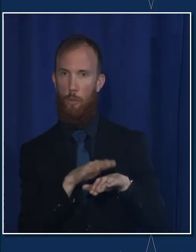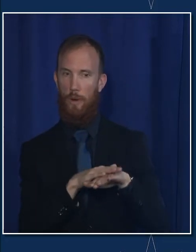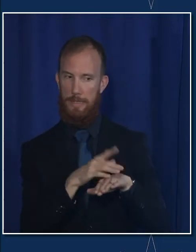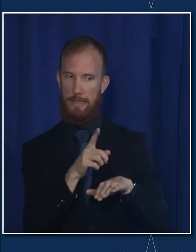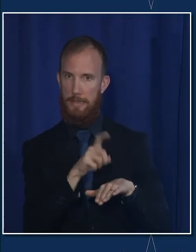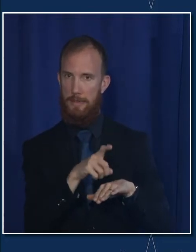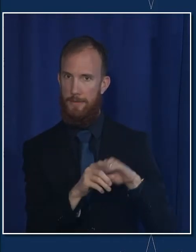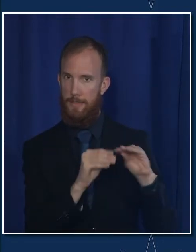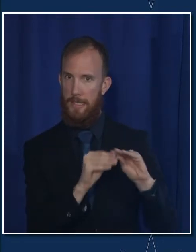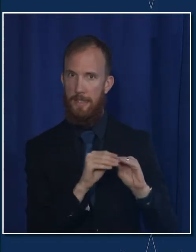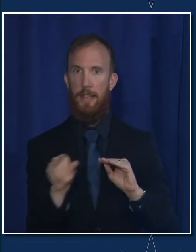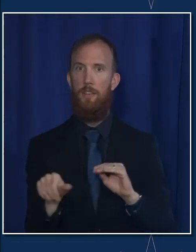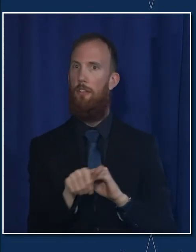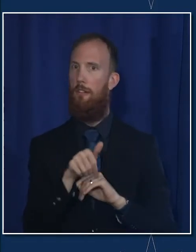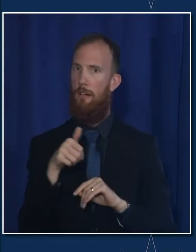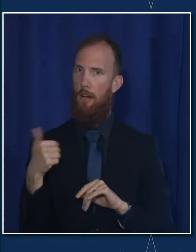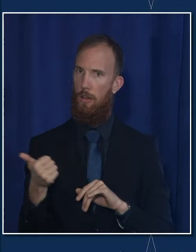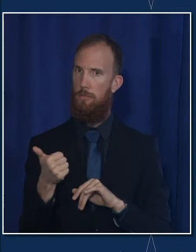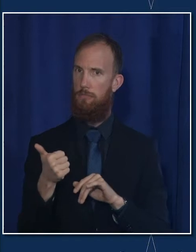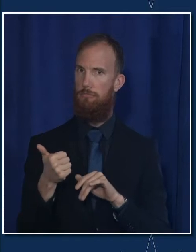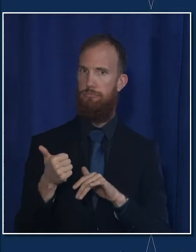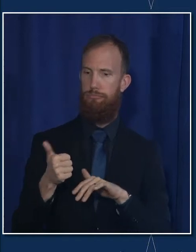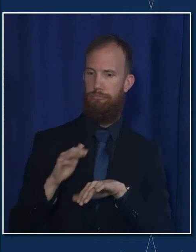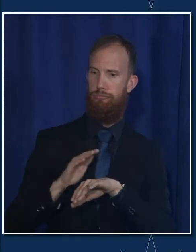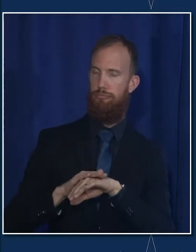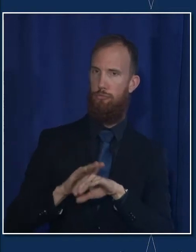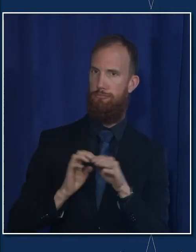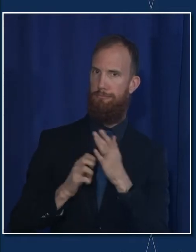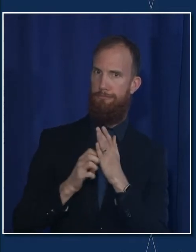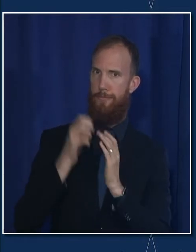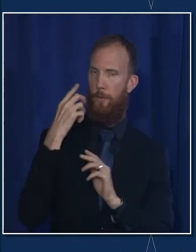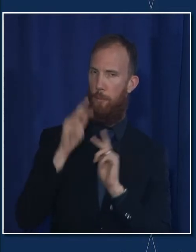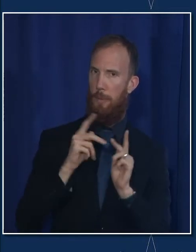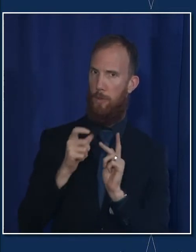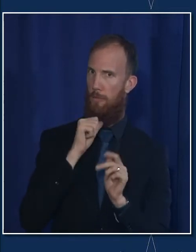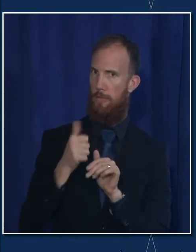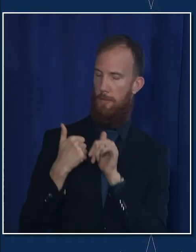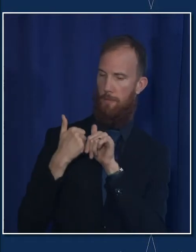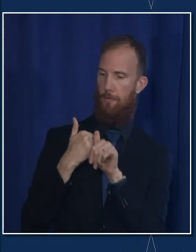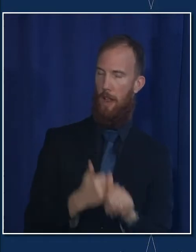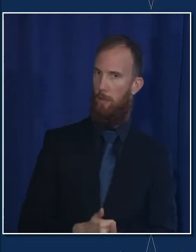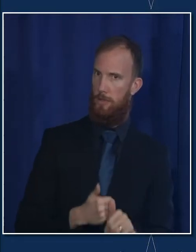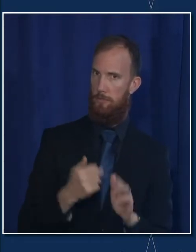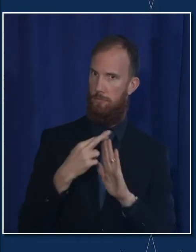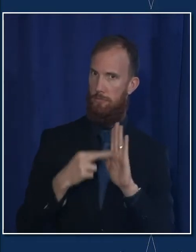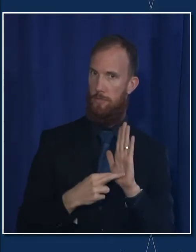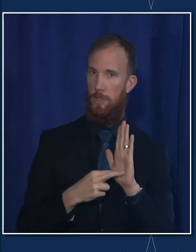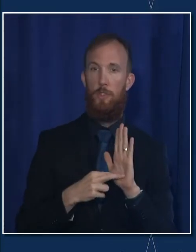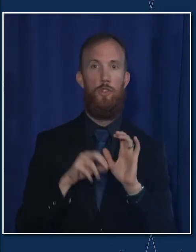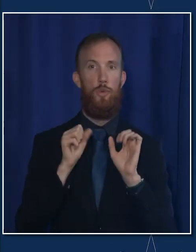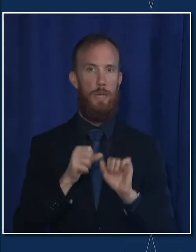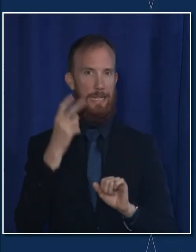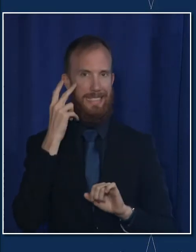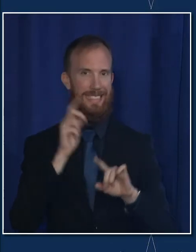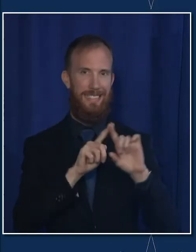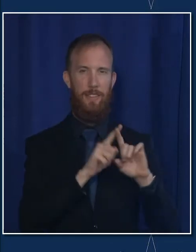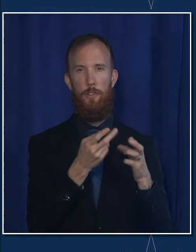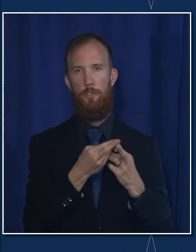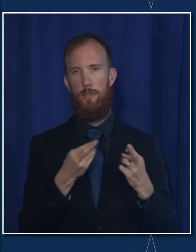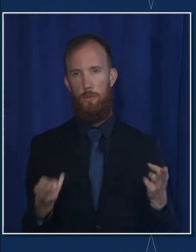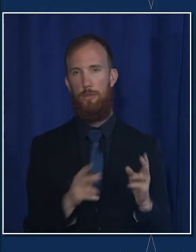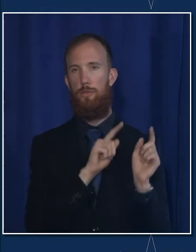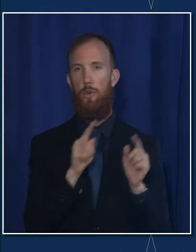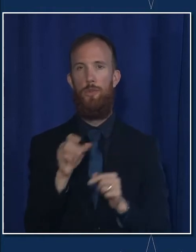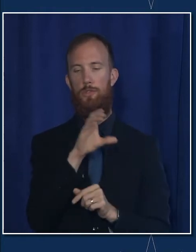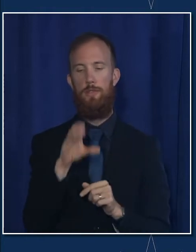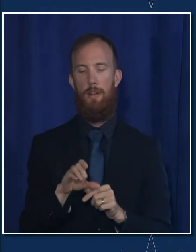businesses that were not abiding by this mask mandate. So resources for businesses are available at chicago.gov reopening. If you're looking for